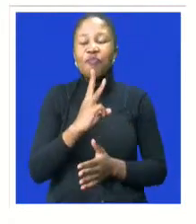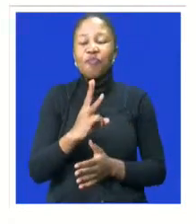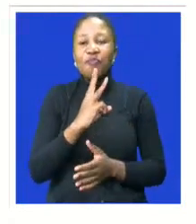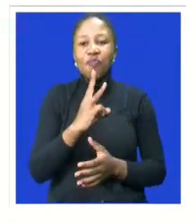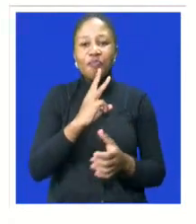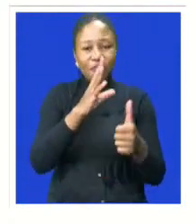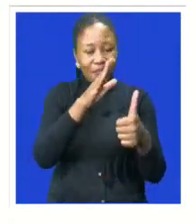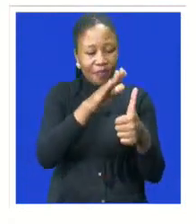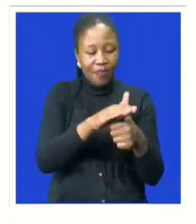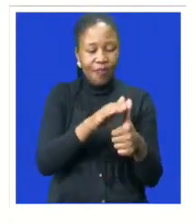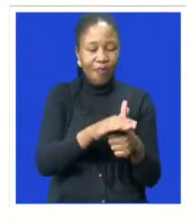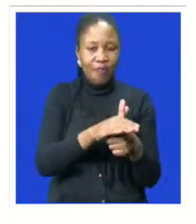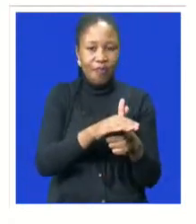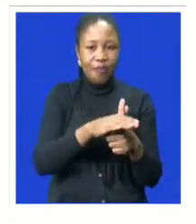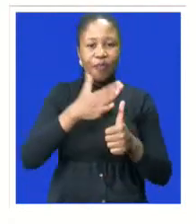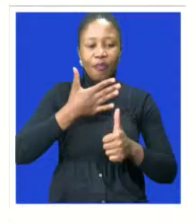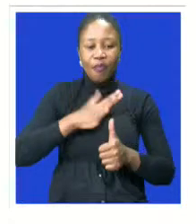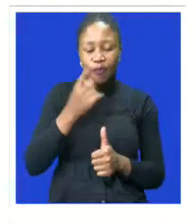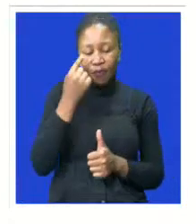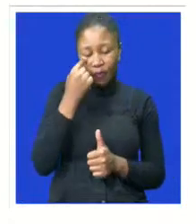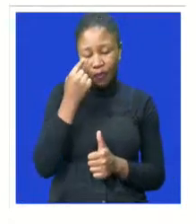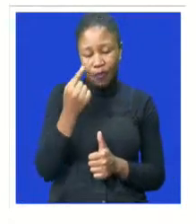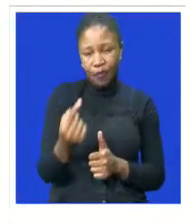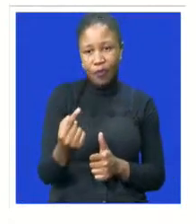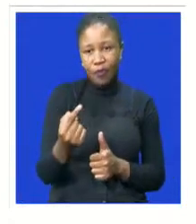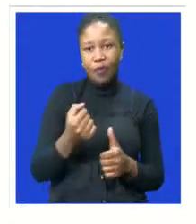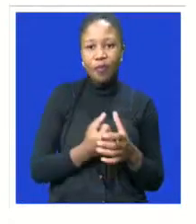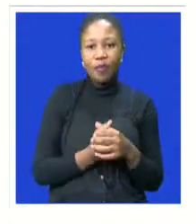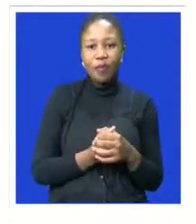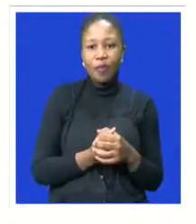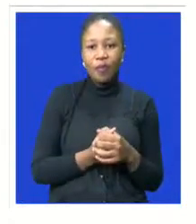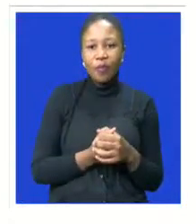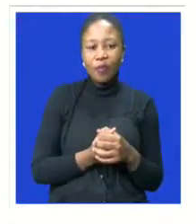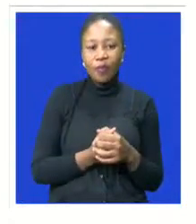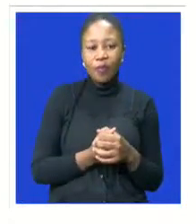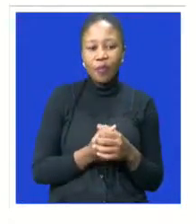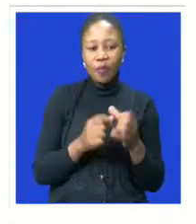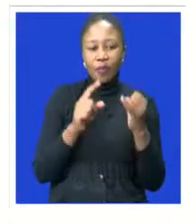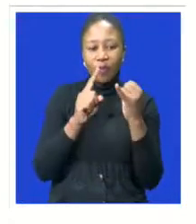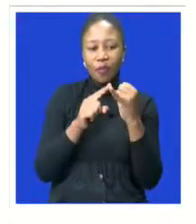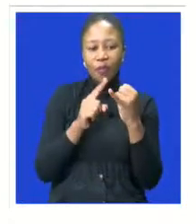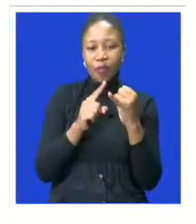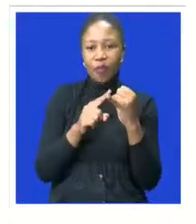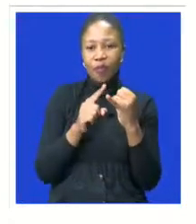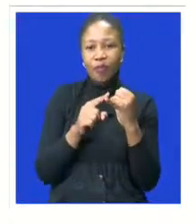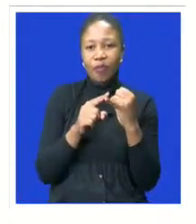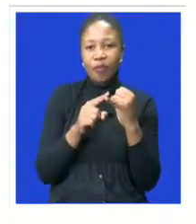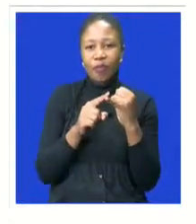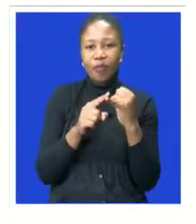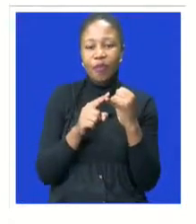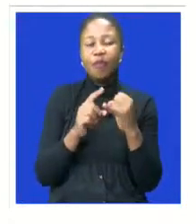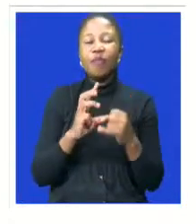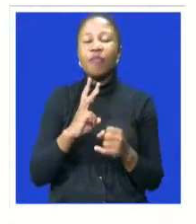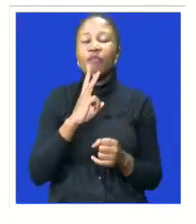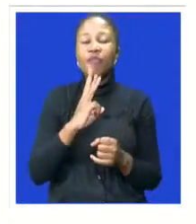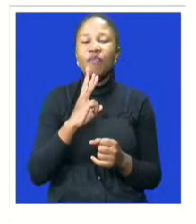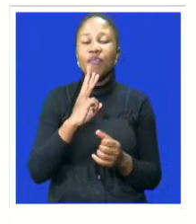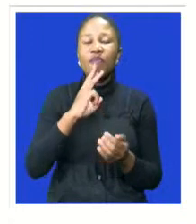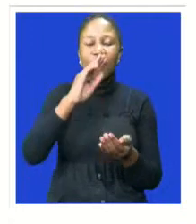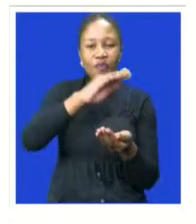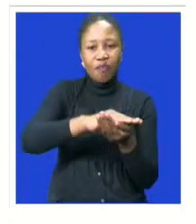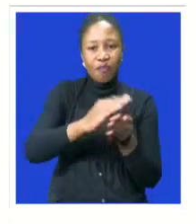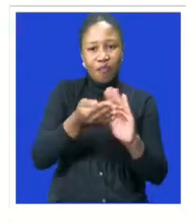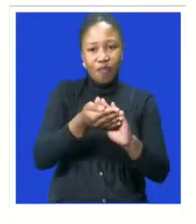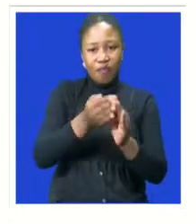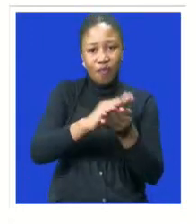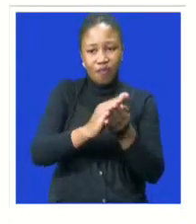key words in the lesson. So the first word is create. Can we read the word together?